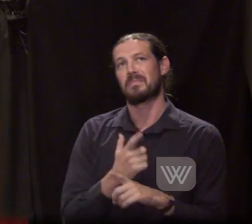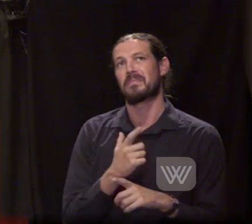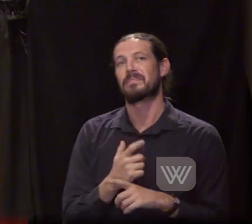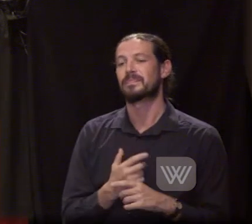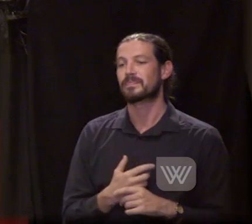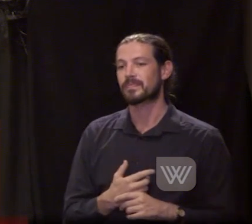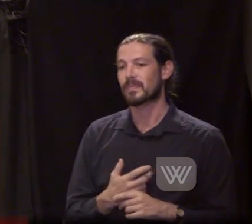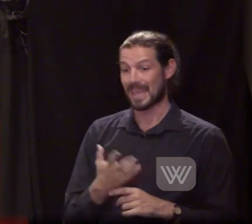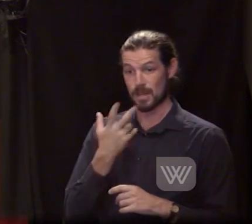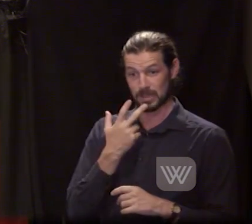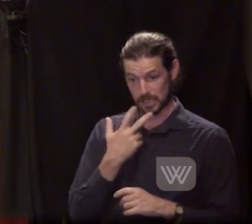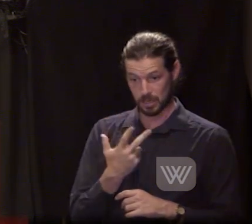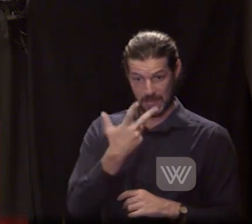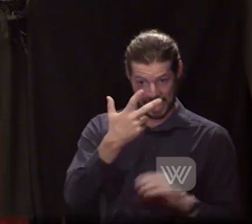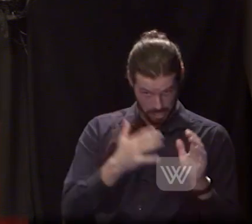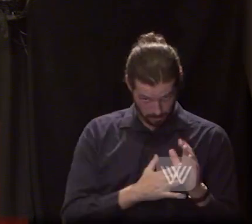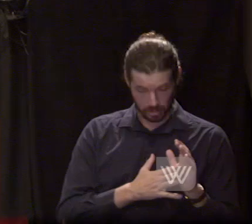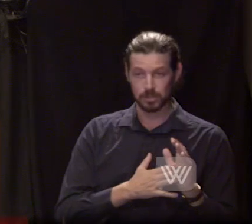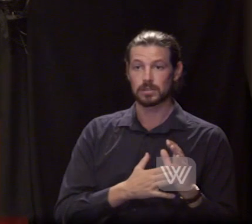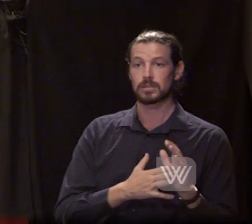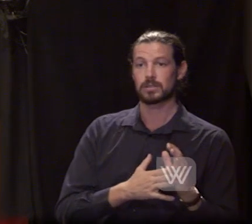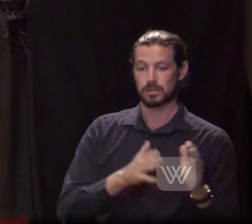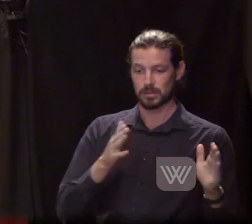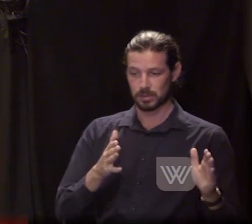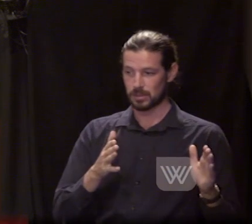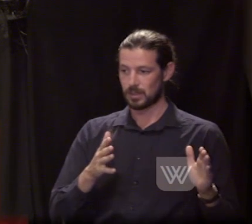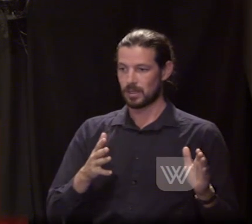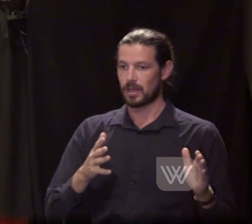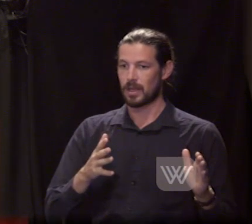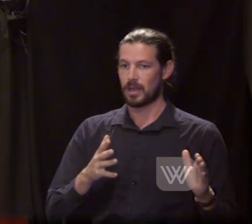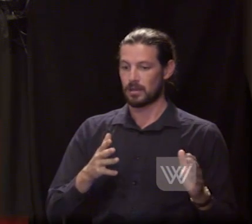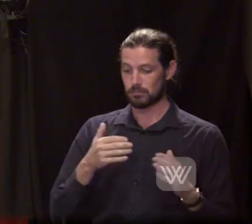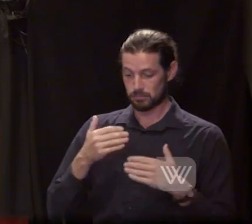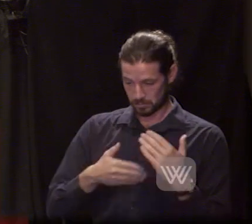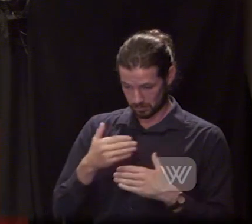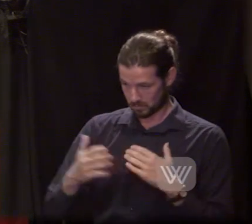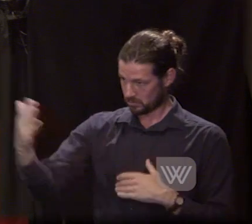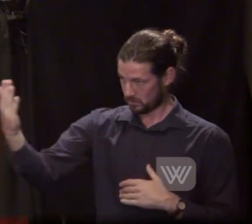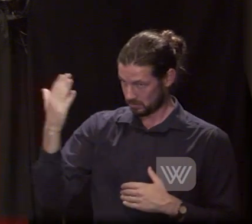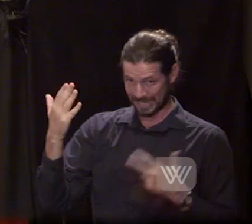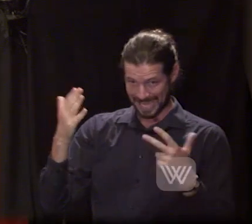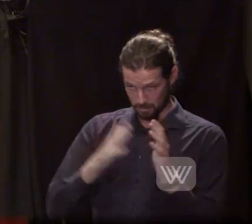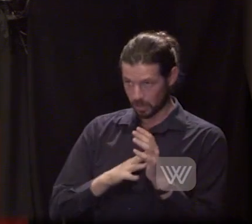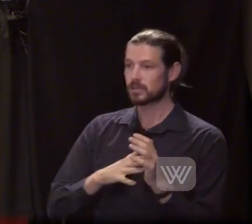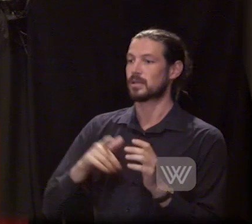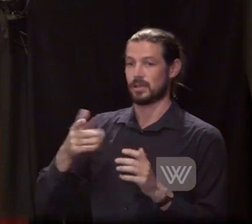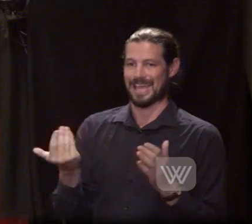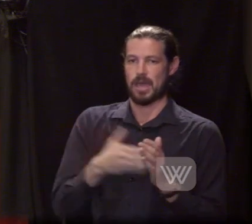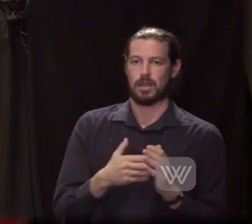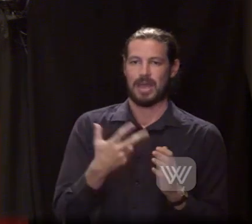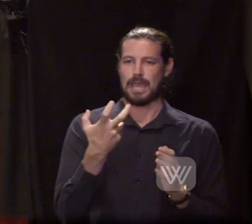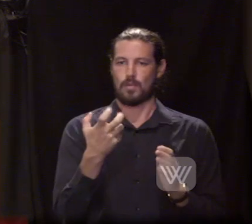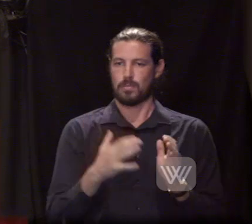months and they said, actually, you have another 8 months left to go, what would you do? And we had discussed that as a crew. And for the most, I think we were